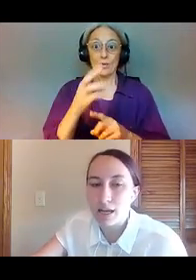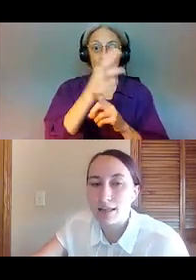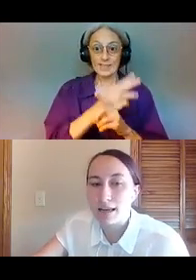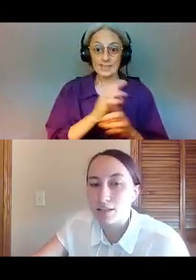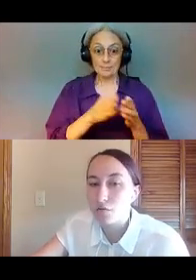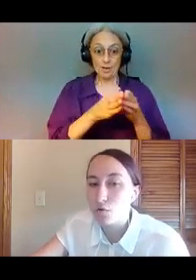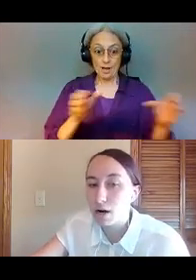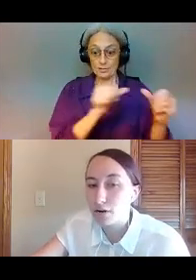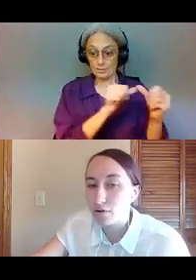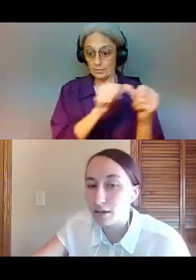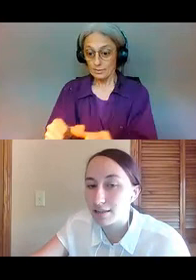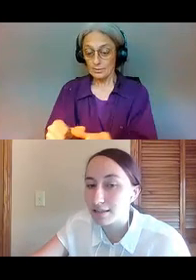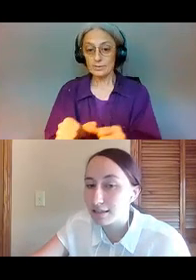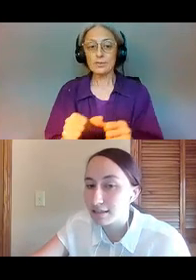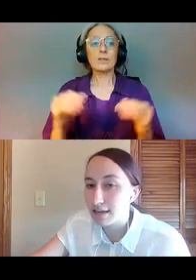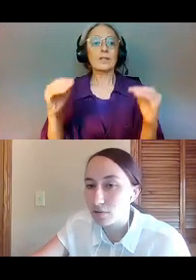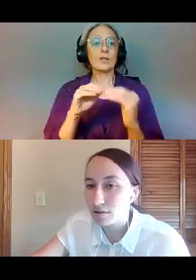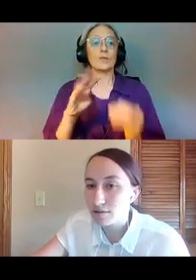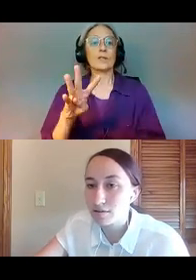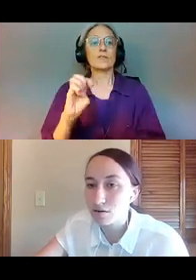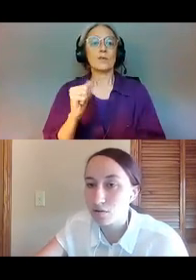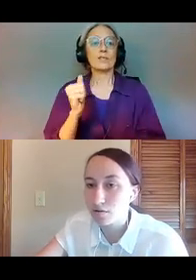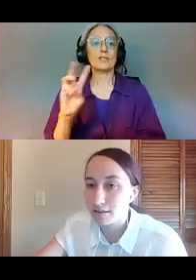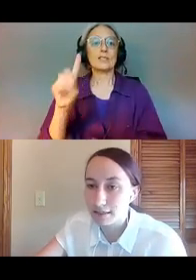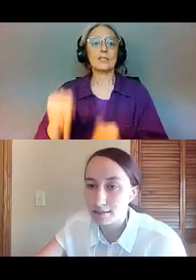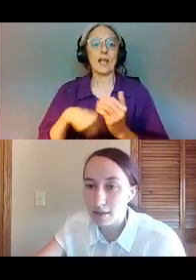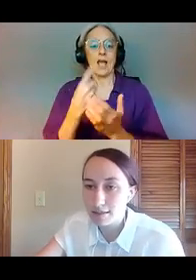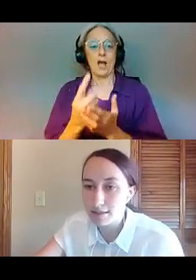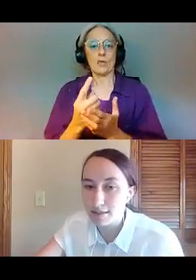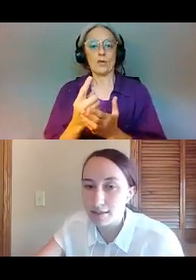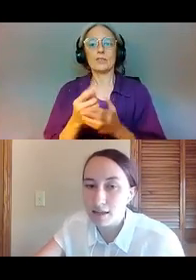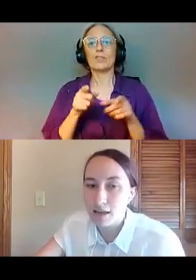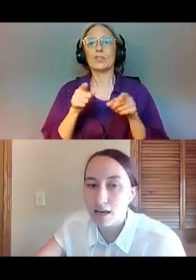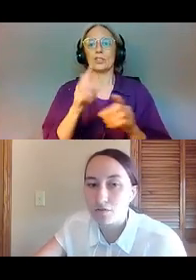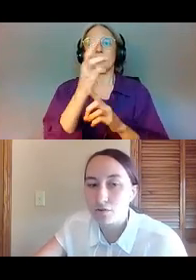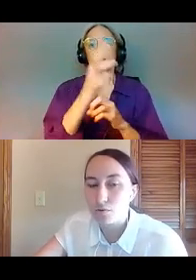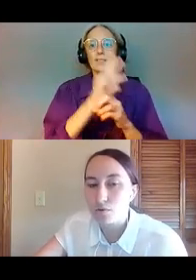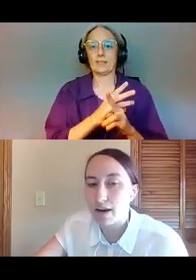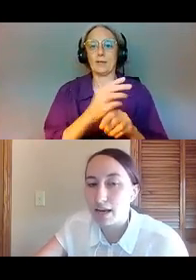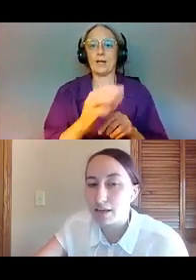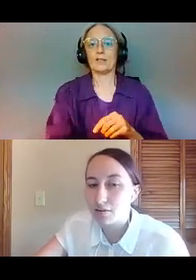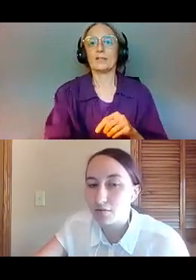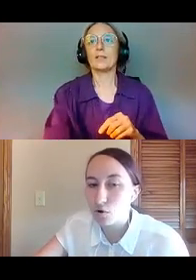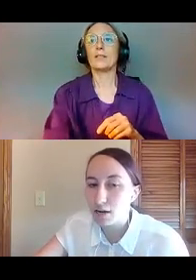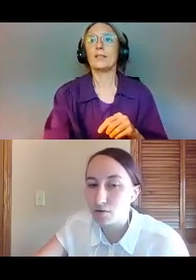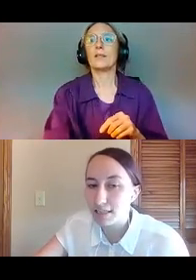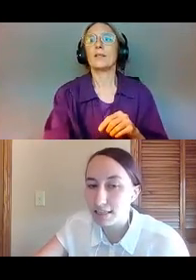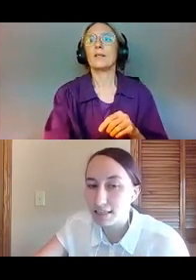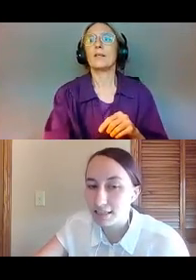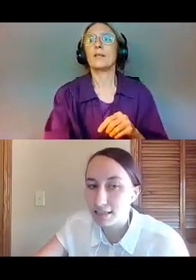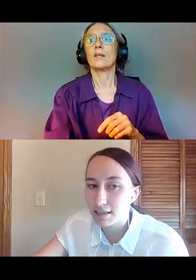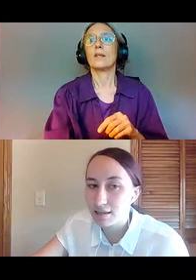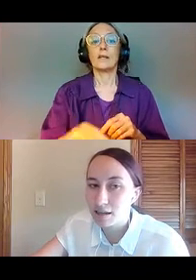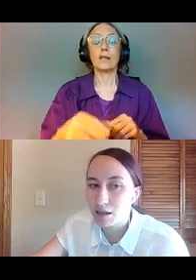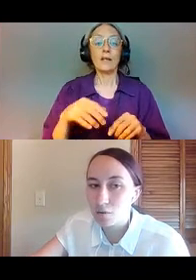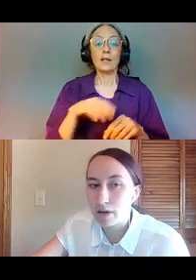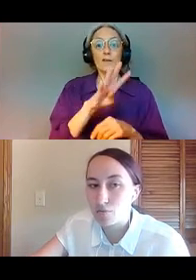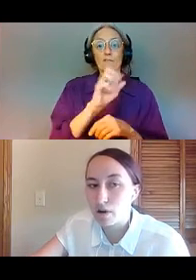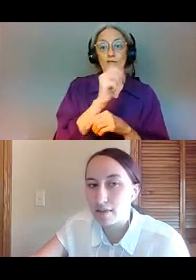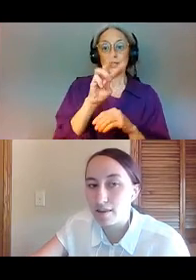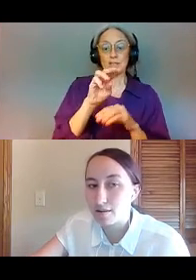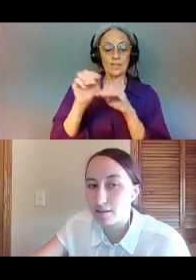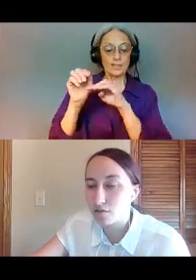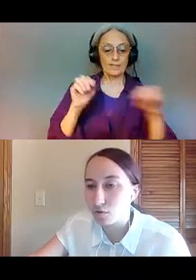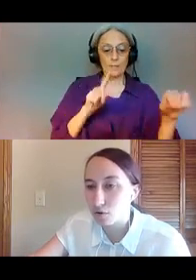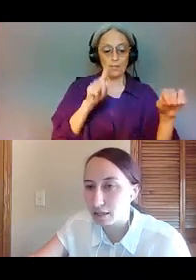period, that is 416 hours over the 6 months. And if you divide 416 by